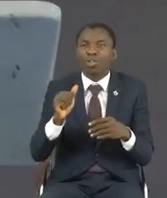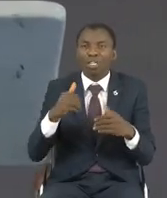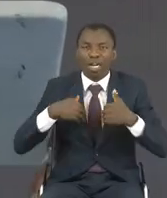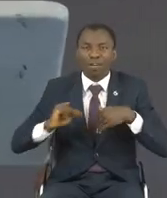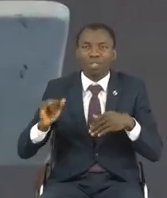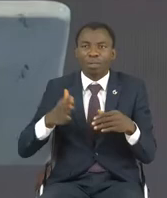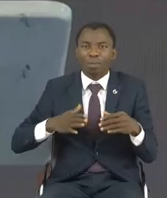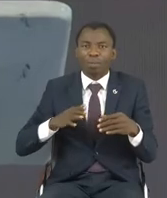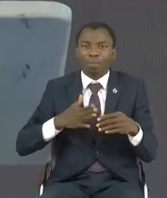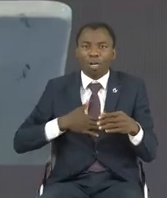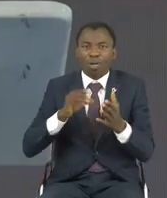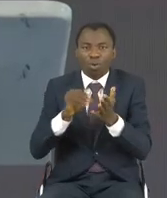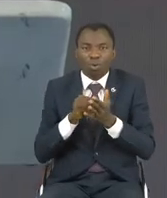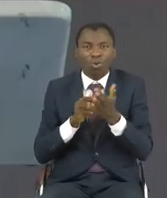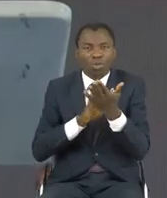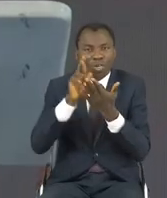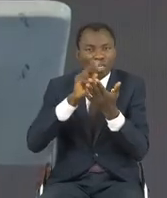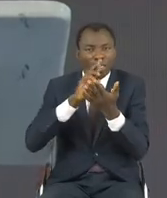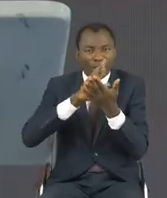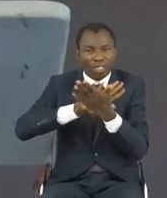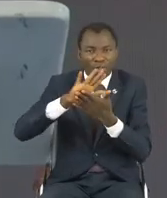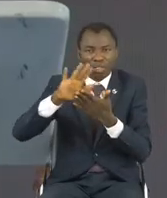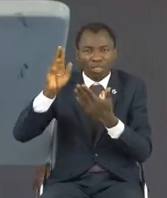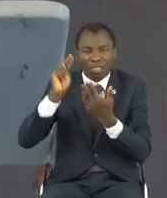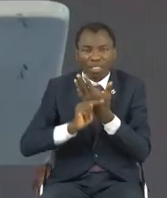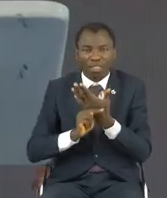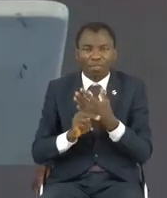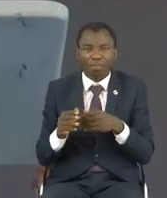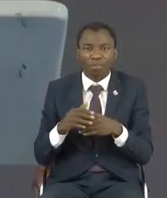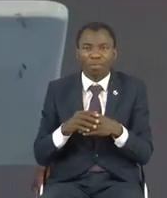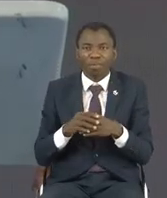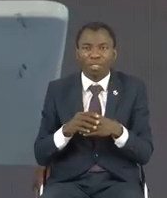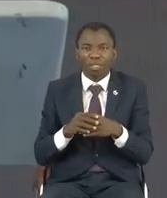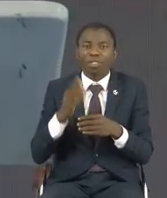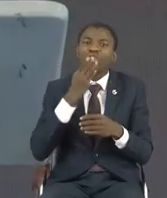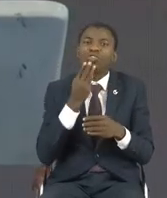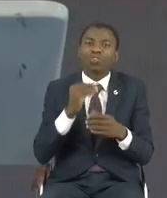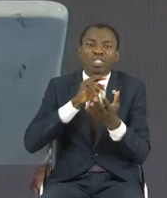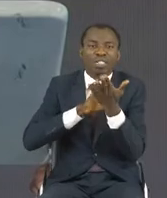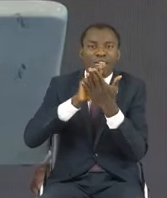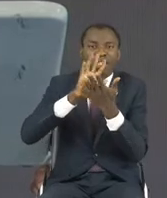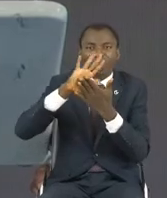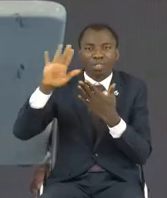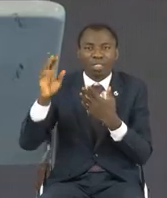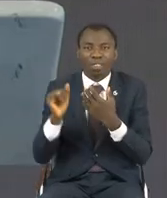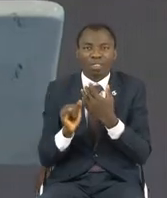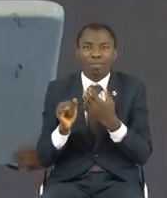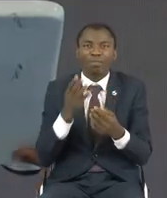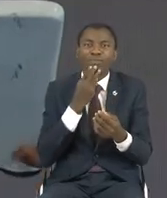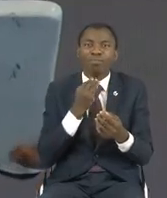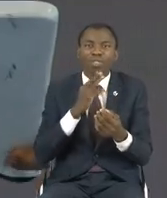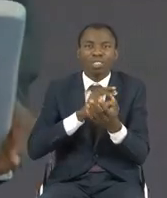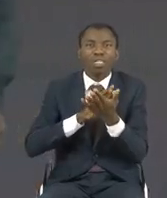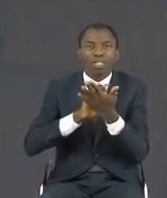own righteousness, Jewish righteousness, which is of the law,